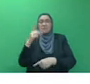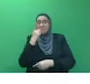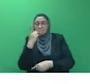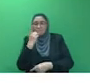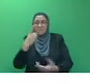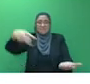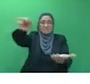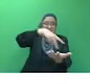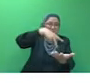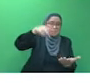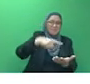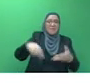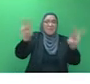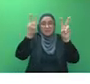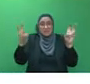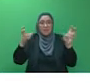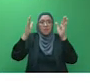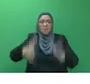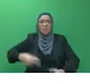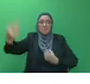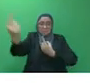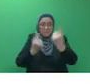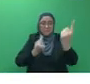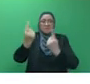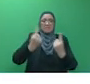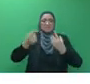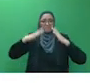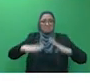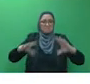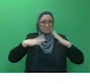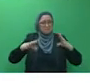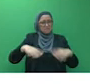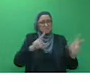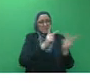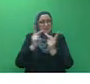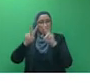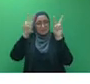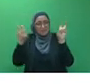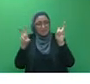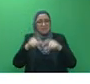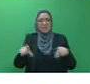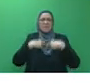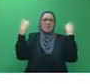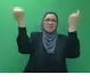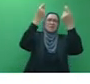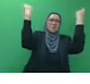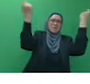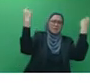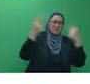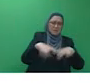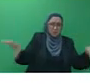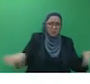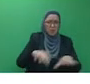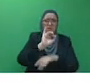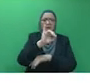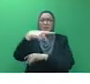there and people are happy and they're celebrating you know they've made ipo whatever and then a comedian comes on happy let's